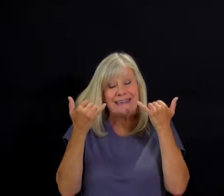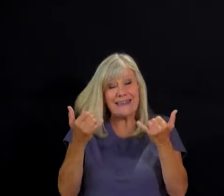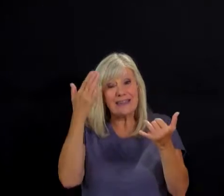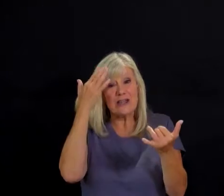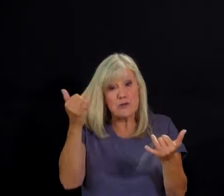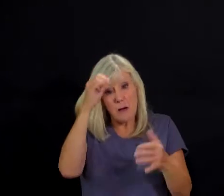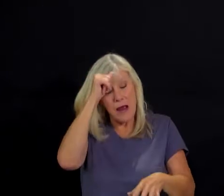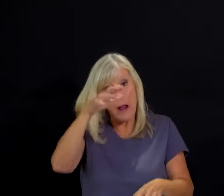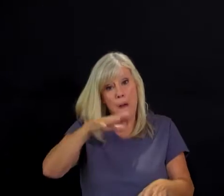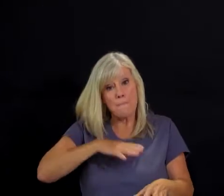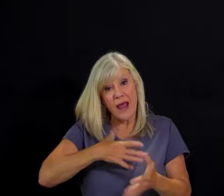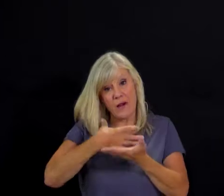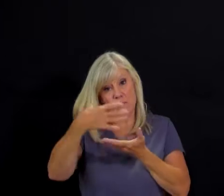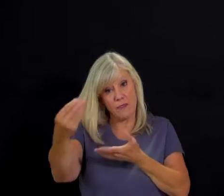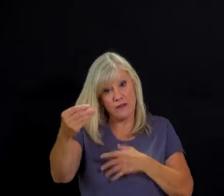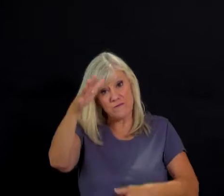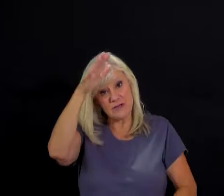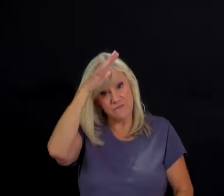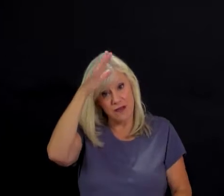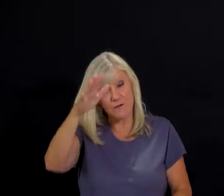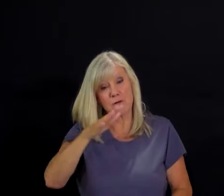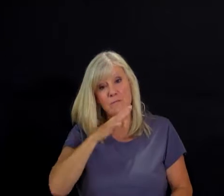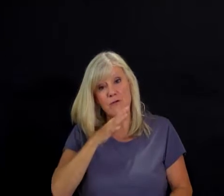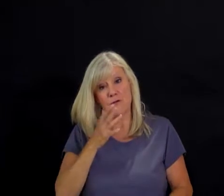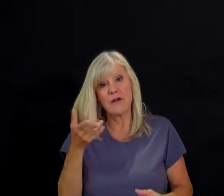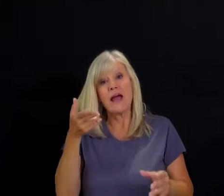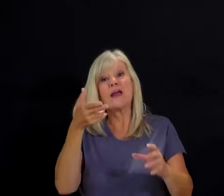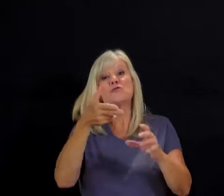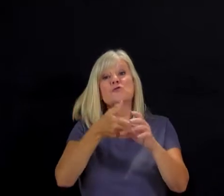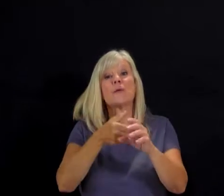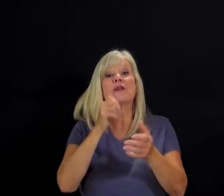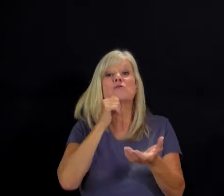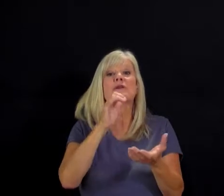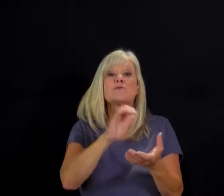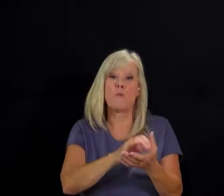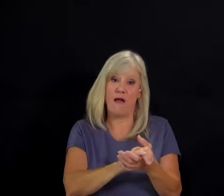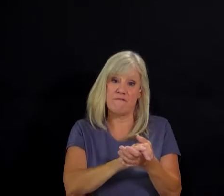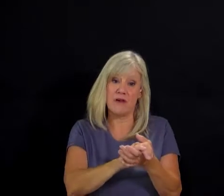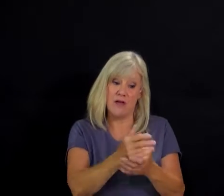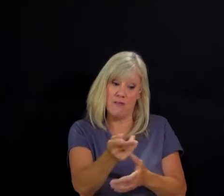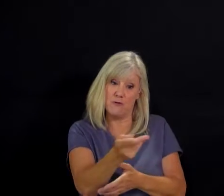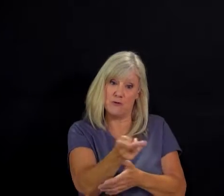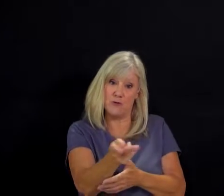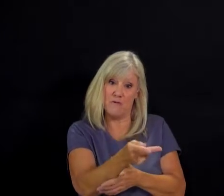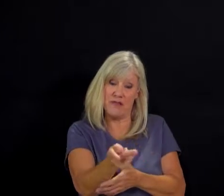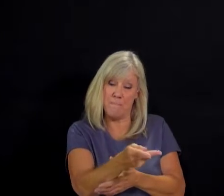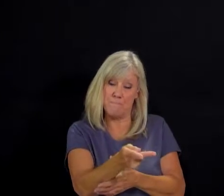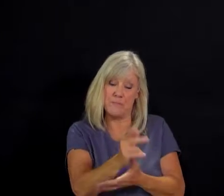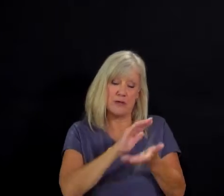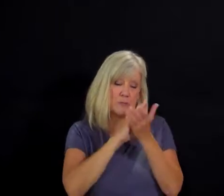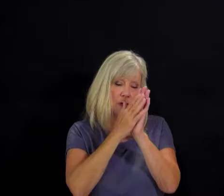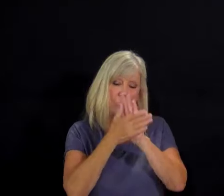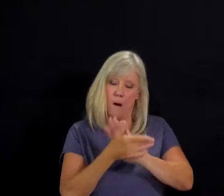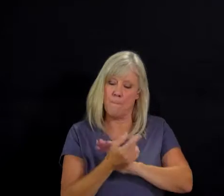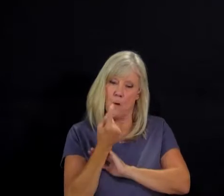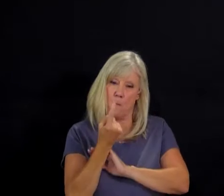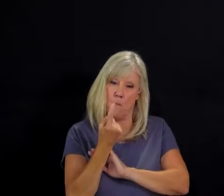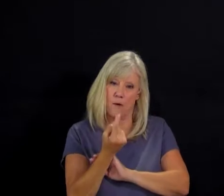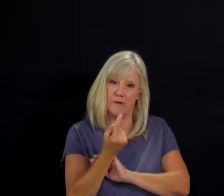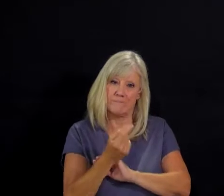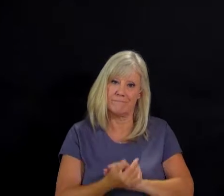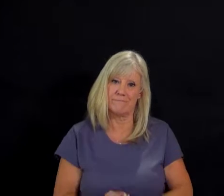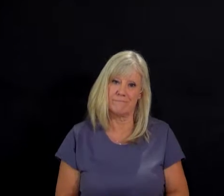shall leave his father and mother and be joined to his wife, and the two shall become one